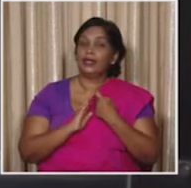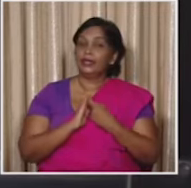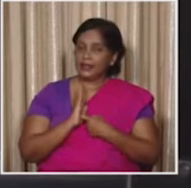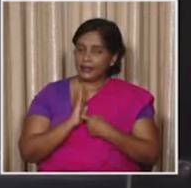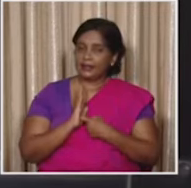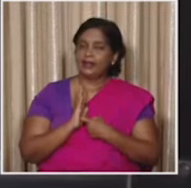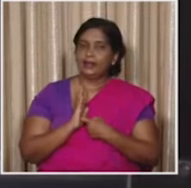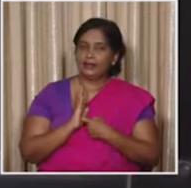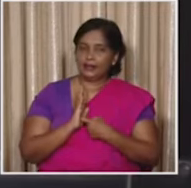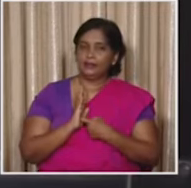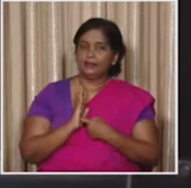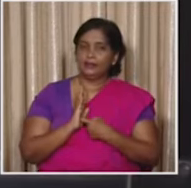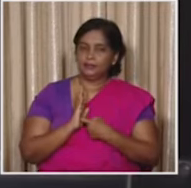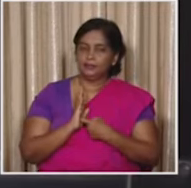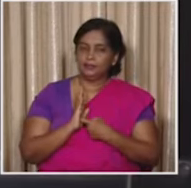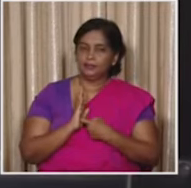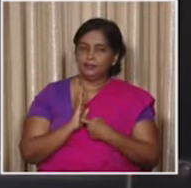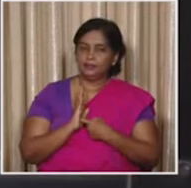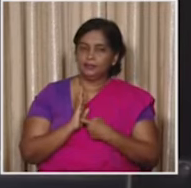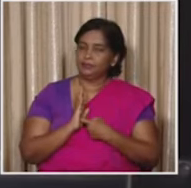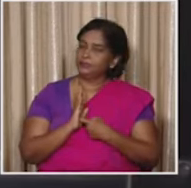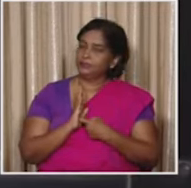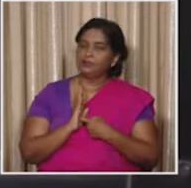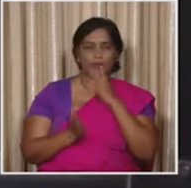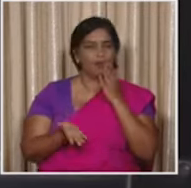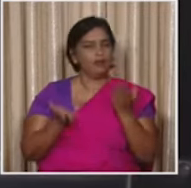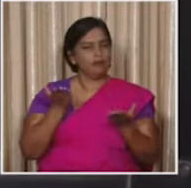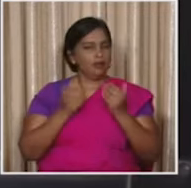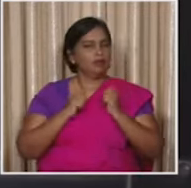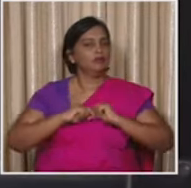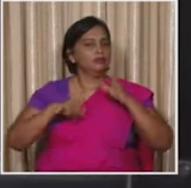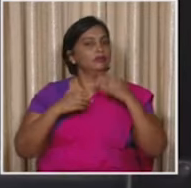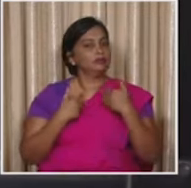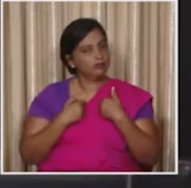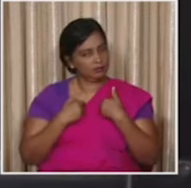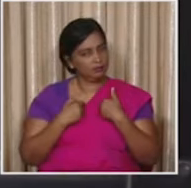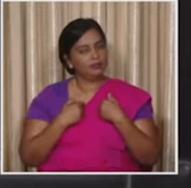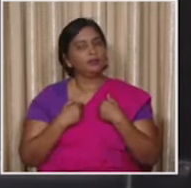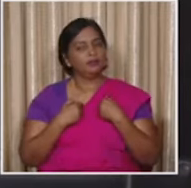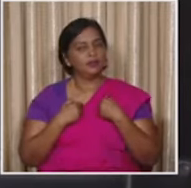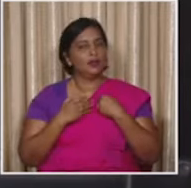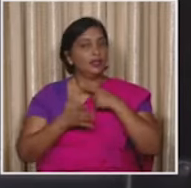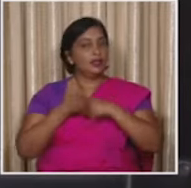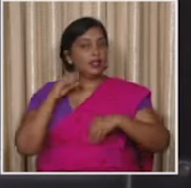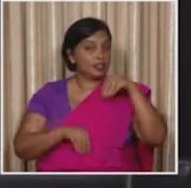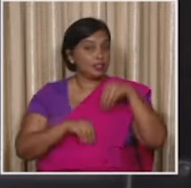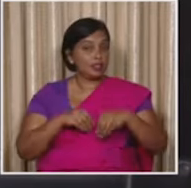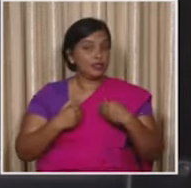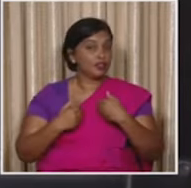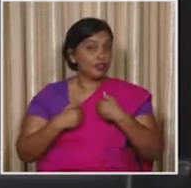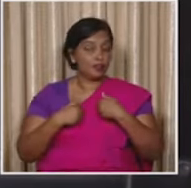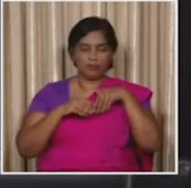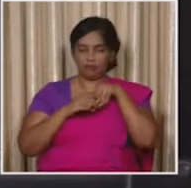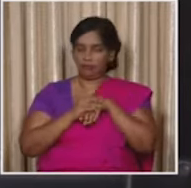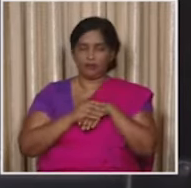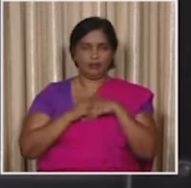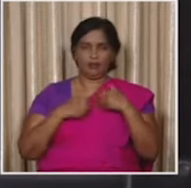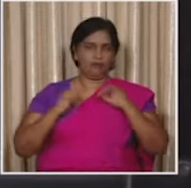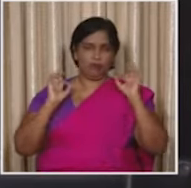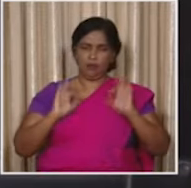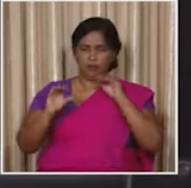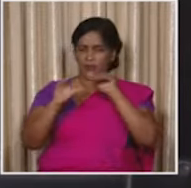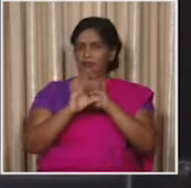the interim secretariat, I didn't want to politicians to take a role on that, because it will be politicized. We have got an interim secretariat to do it.